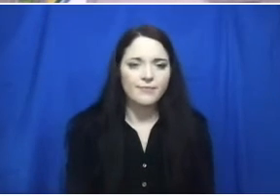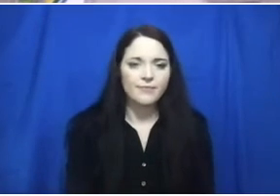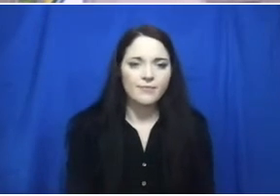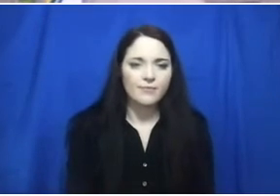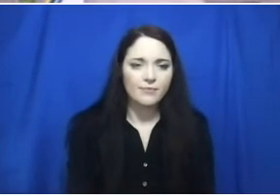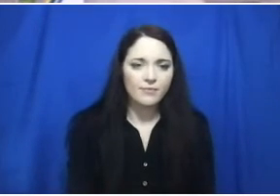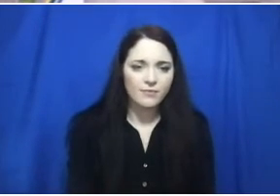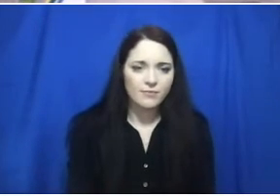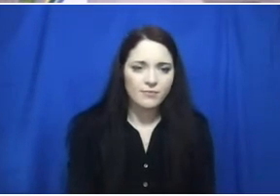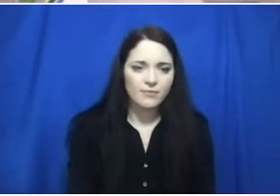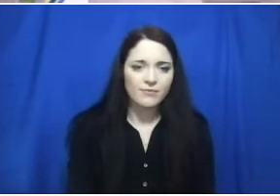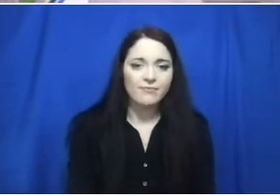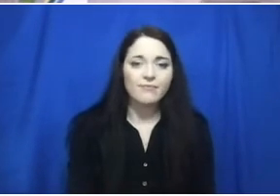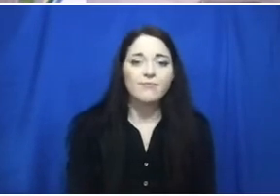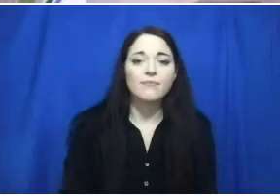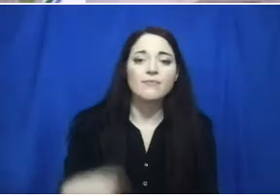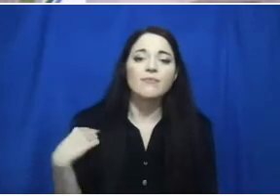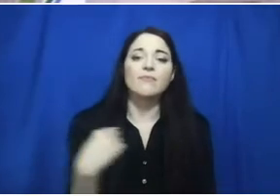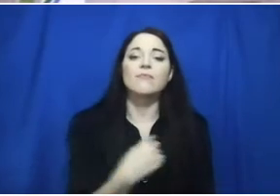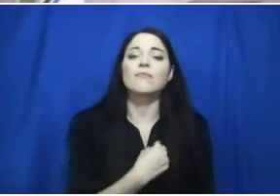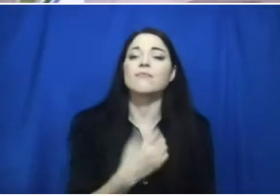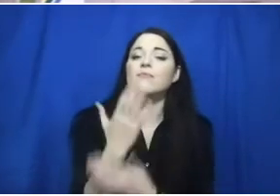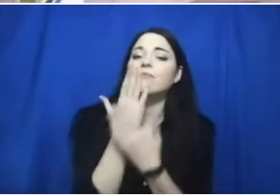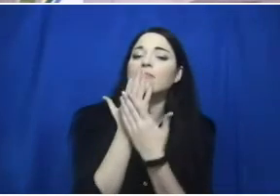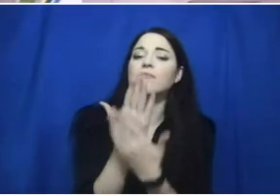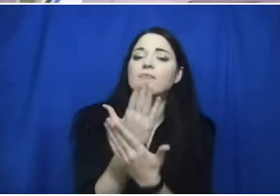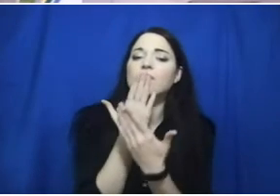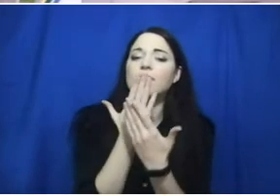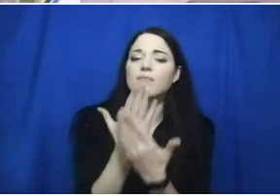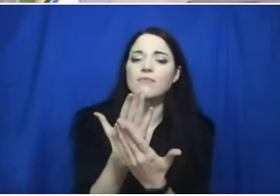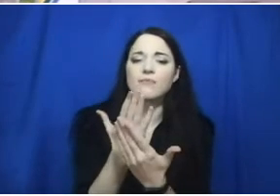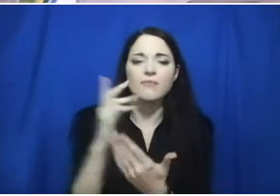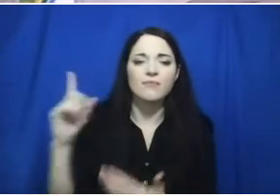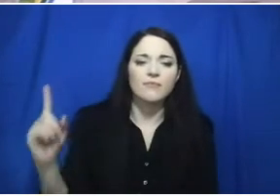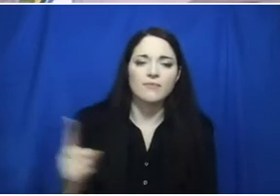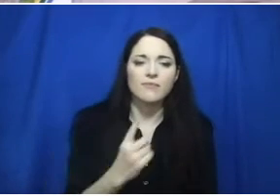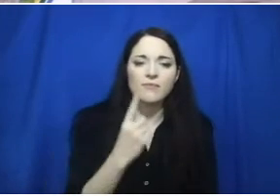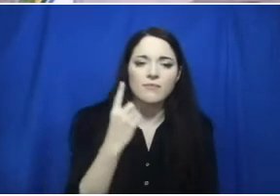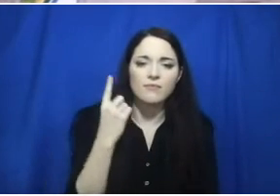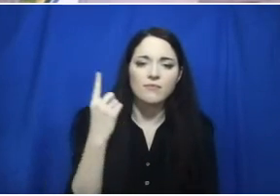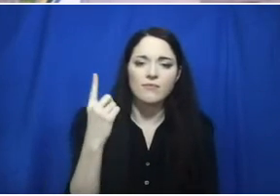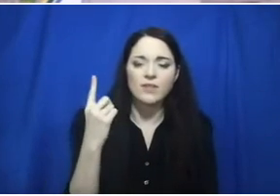So we thank you for the wine and for the